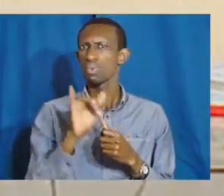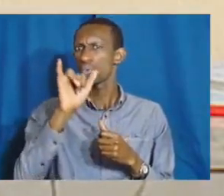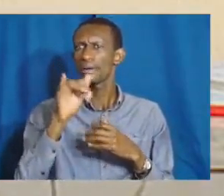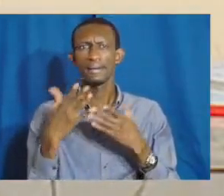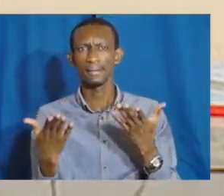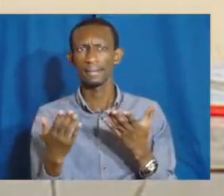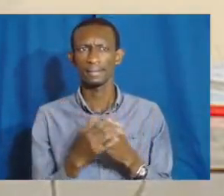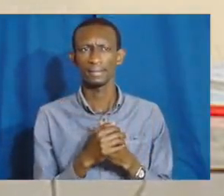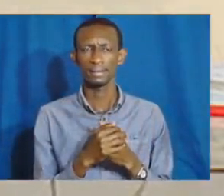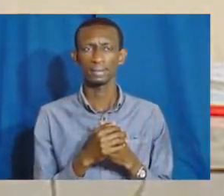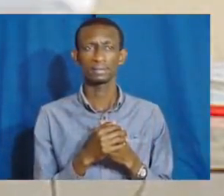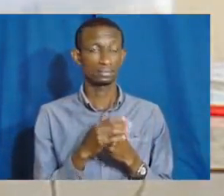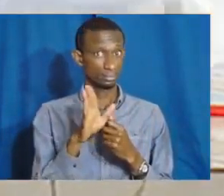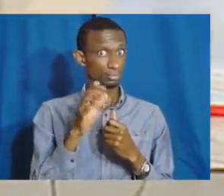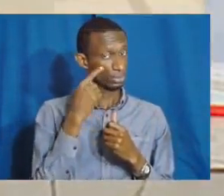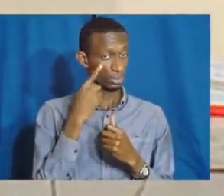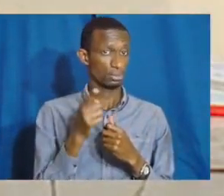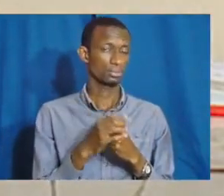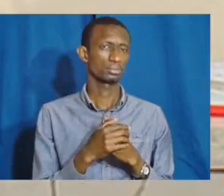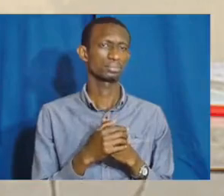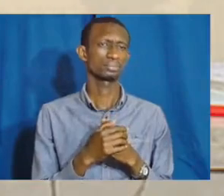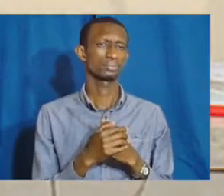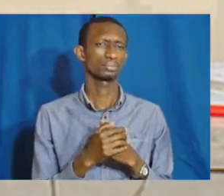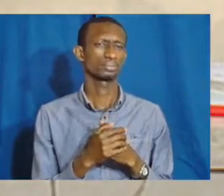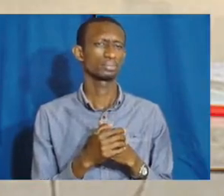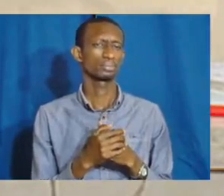that? As you can see,